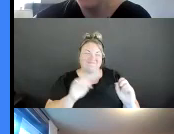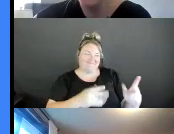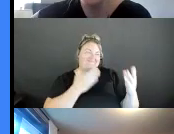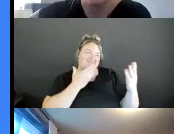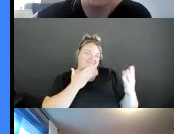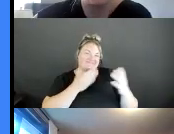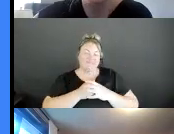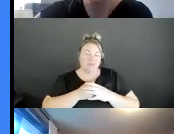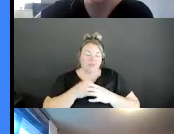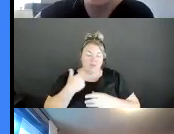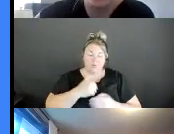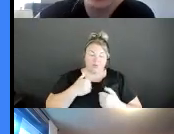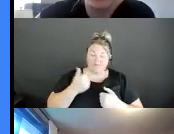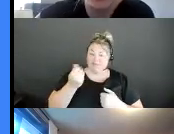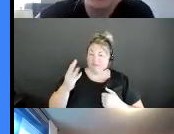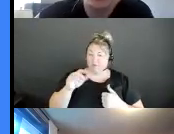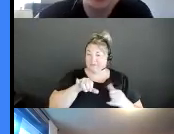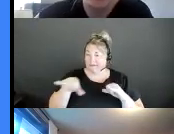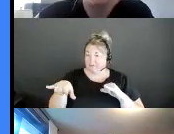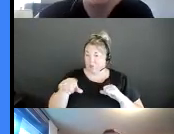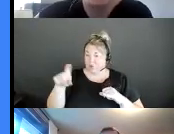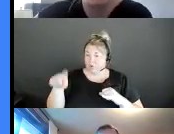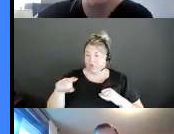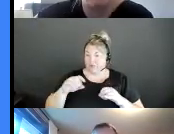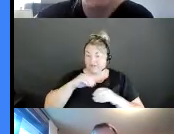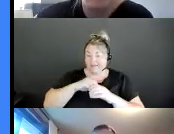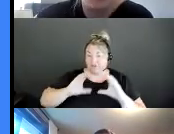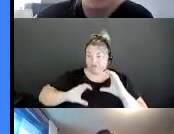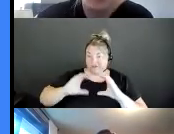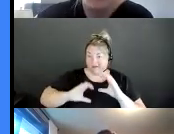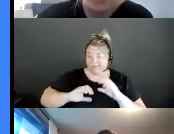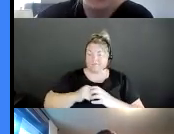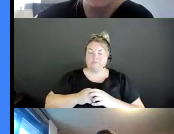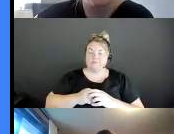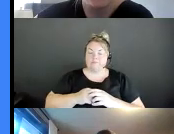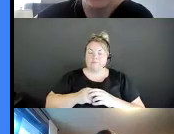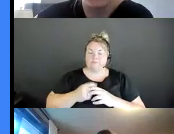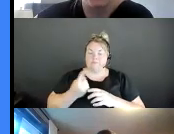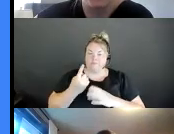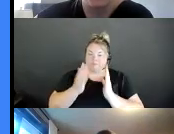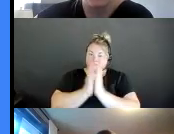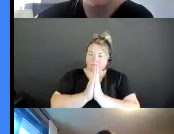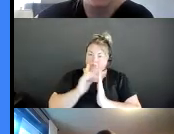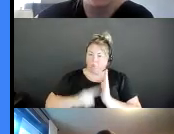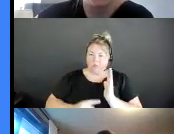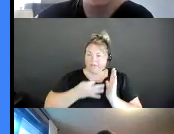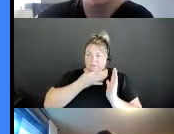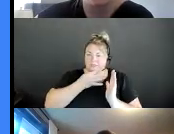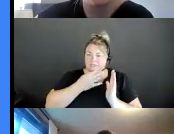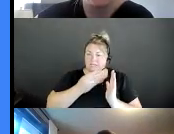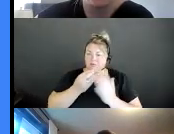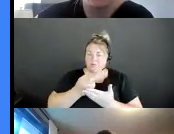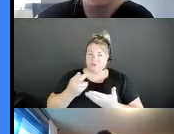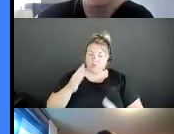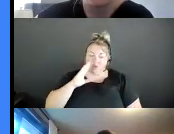We have a couple of similar questions in the chat. One asks, what expertise and resources